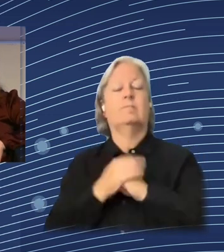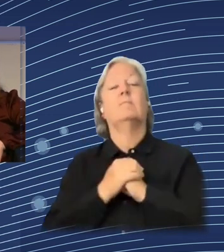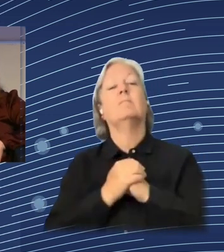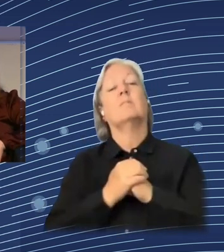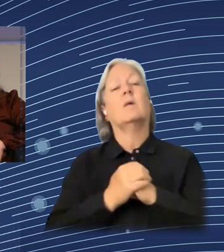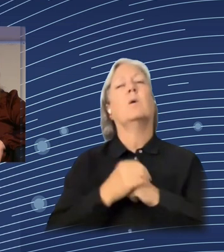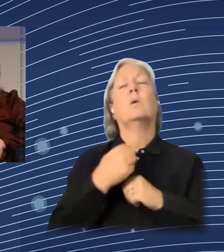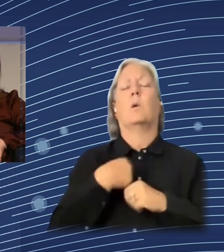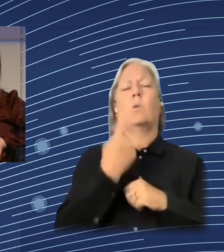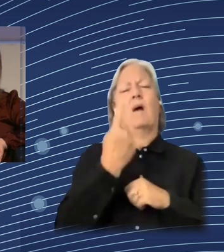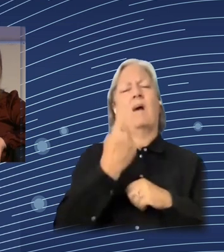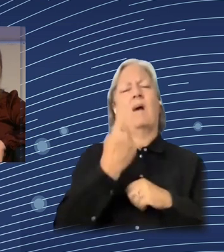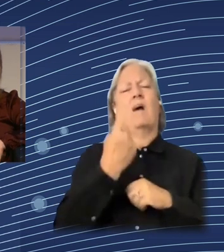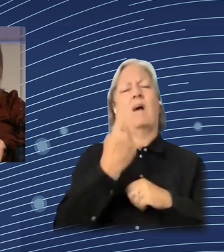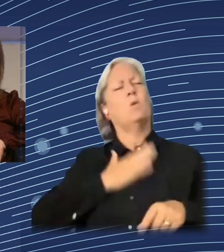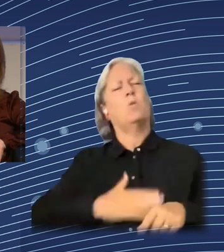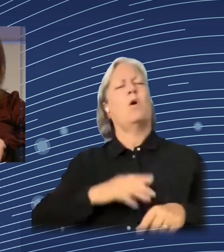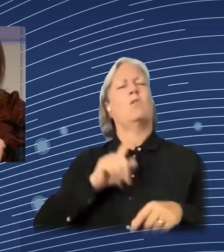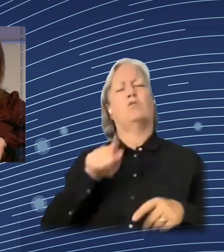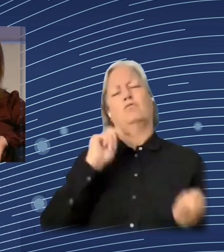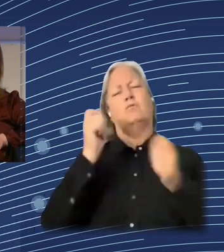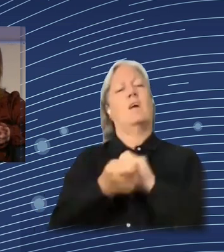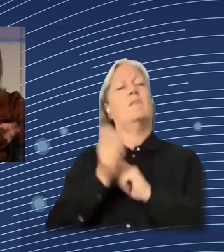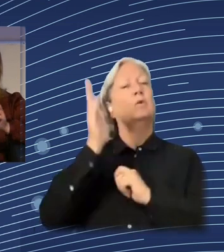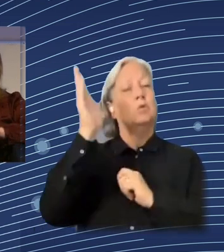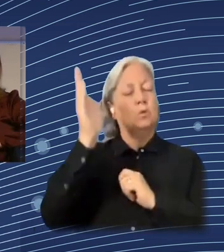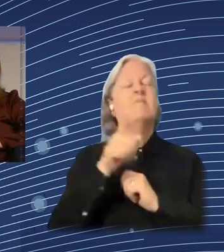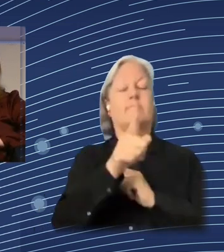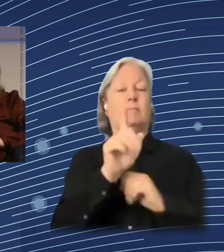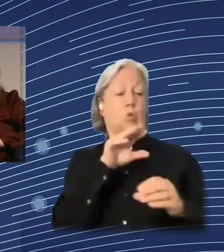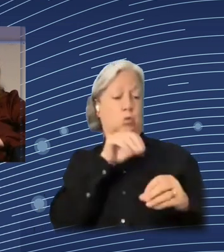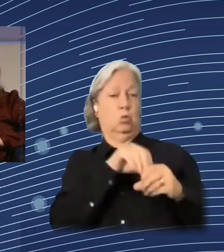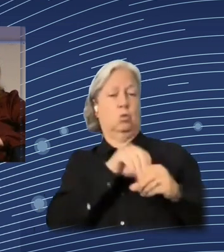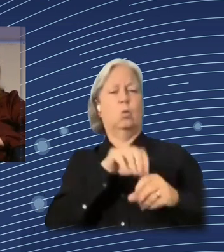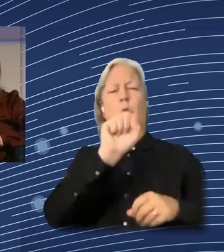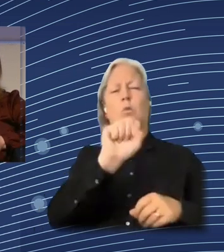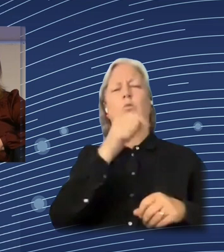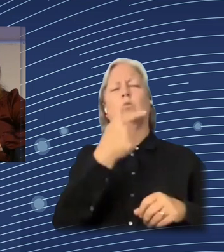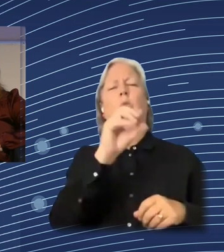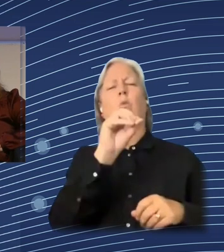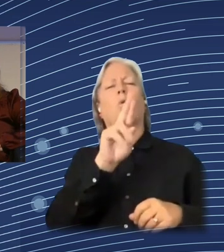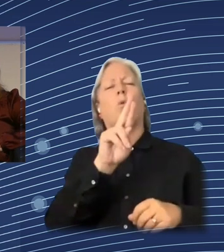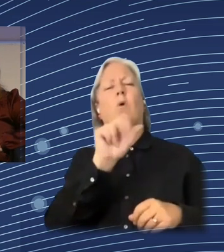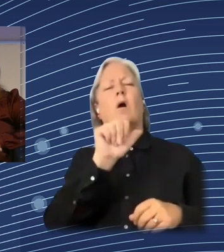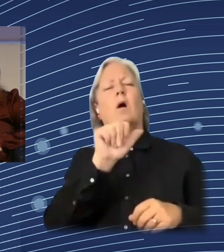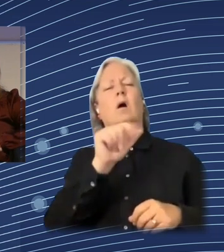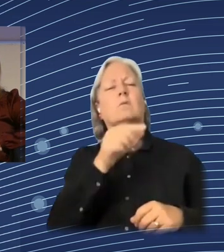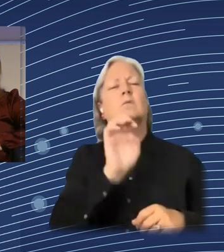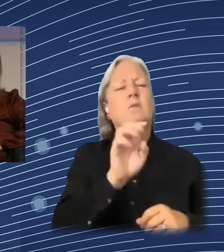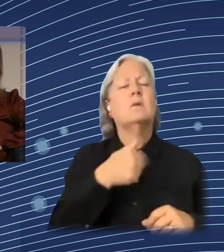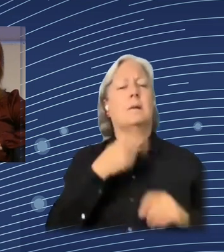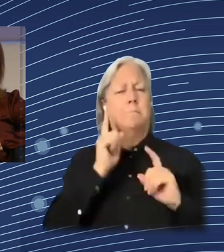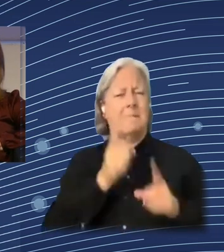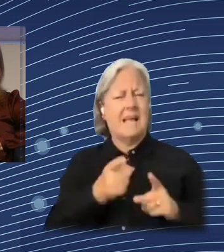was that for each storage we had to have a separate way of analyzing the data. And the